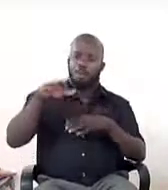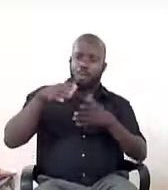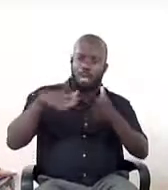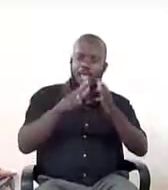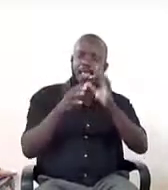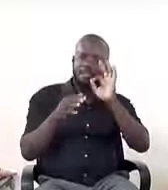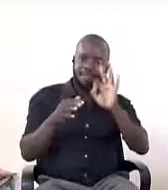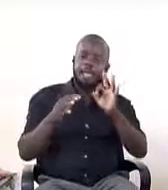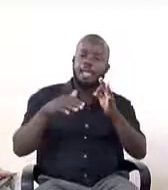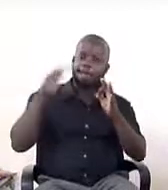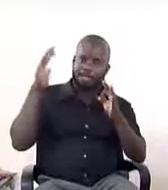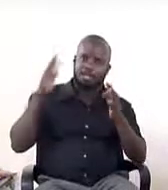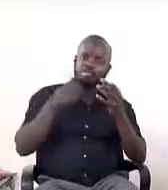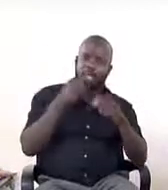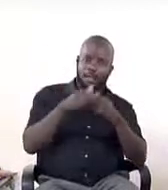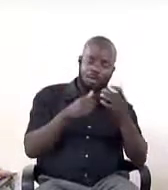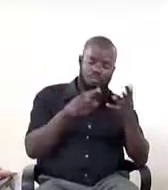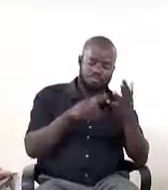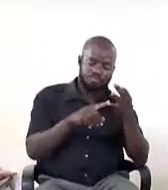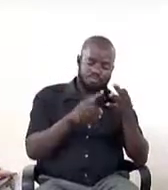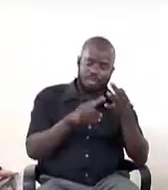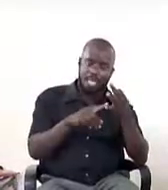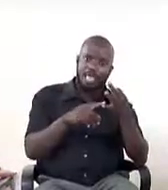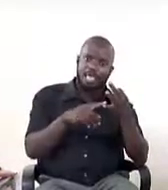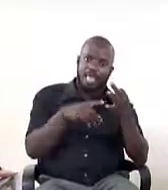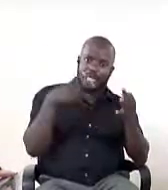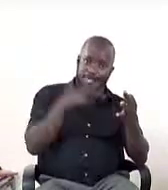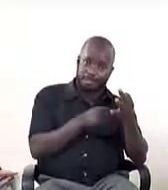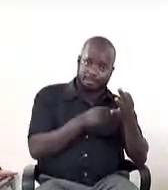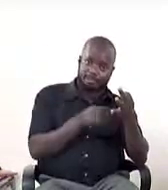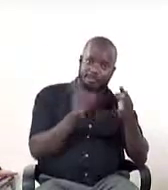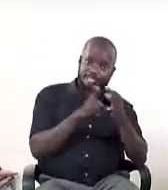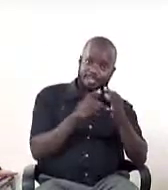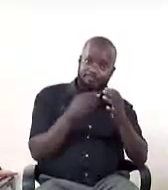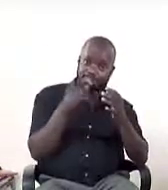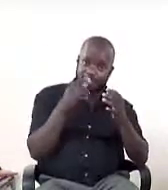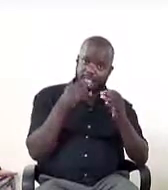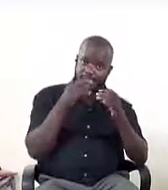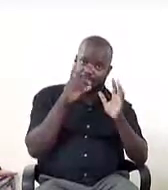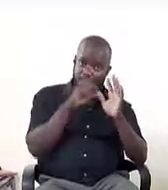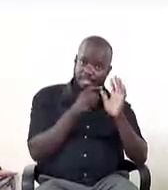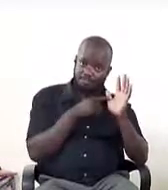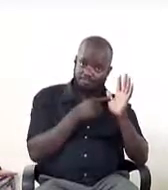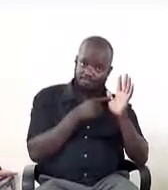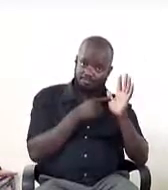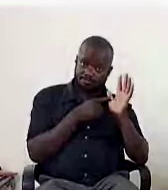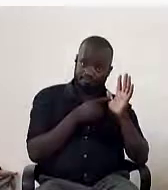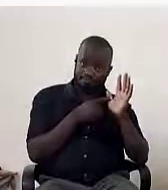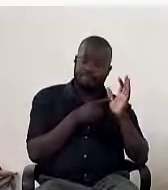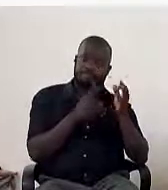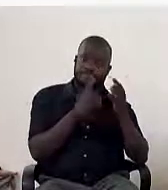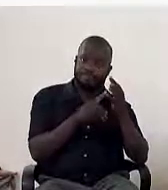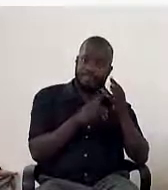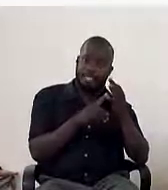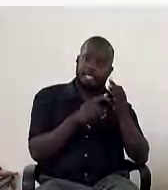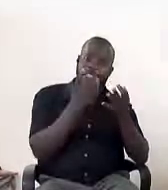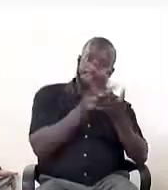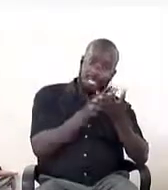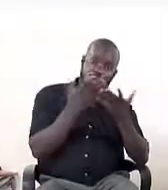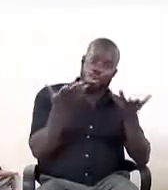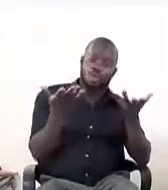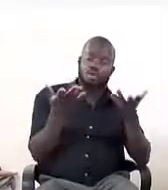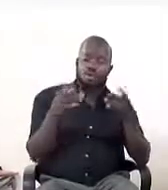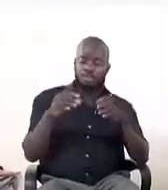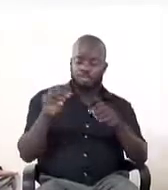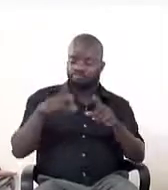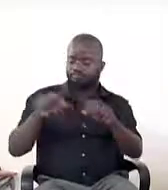three main ways that we're talking about here. Needles, like this image. Needles